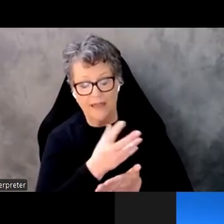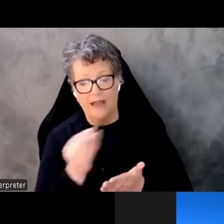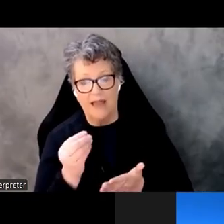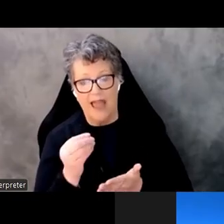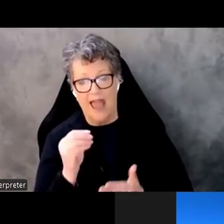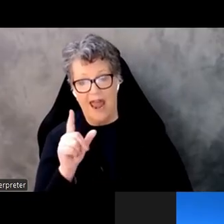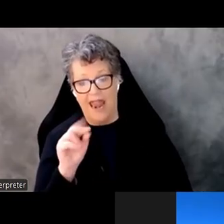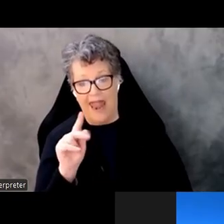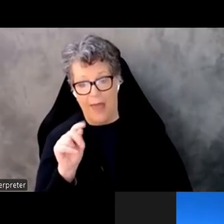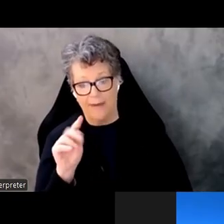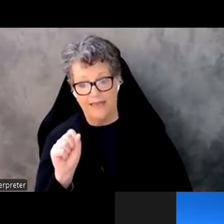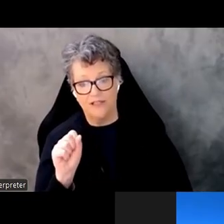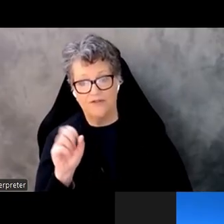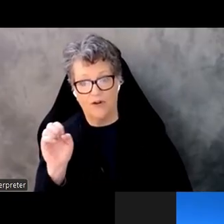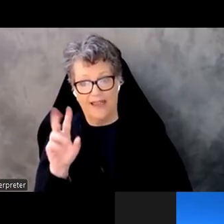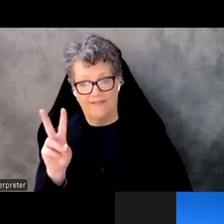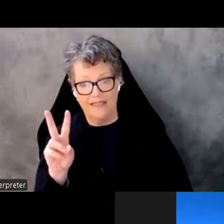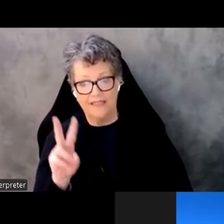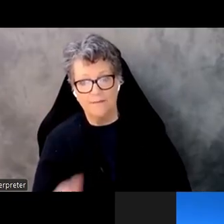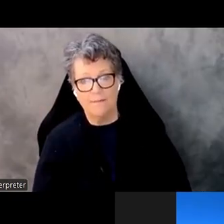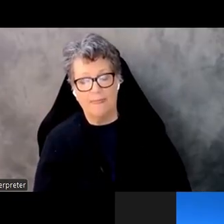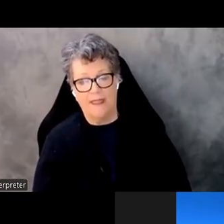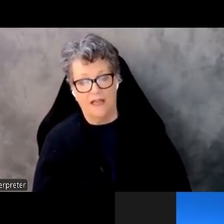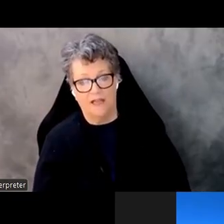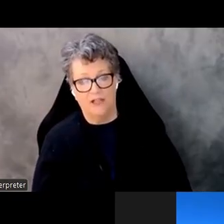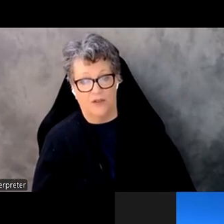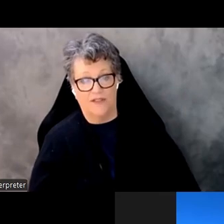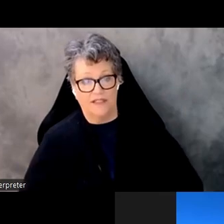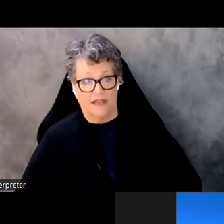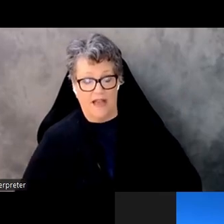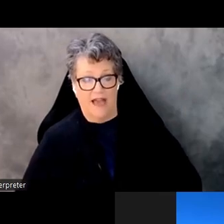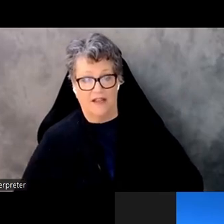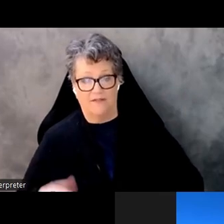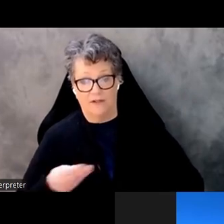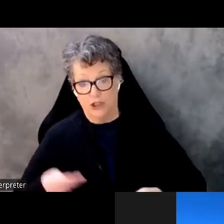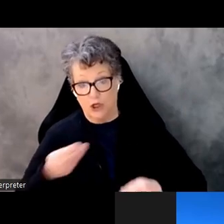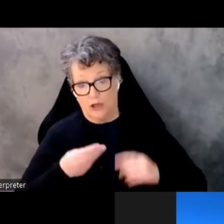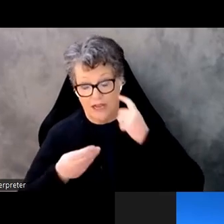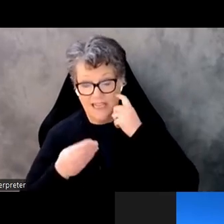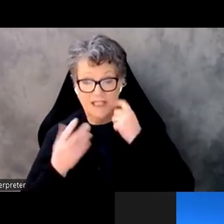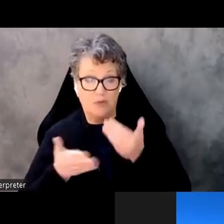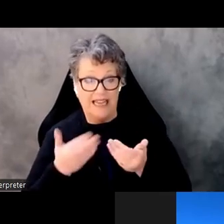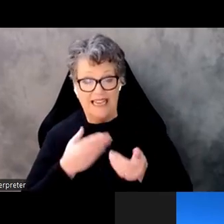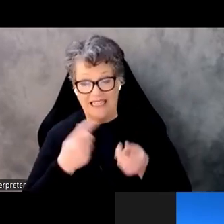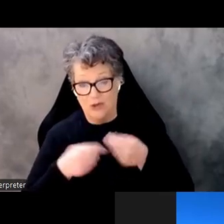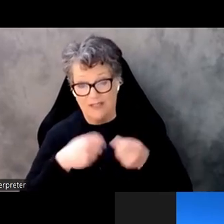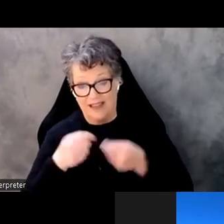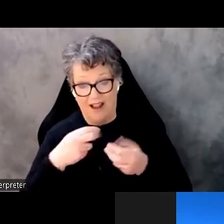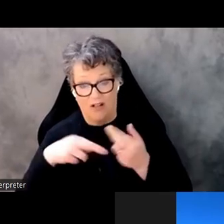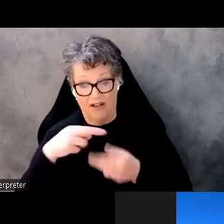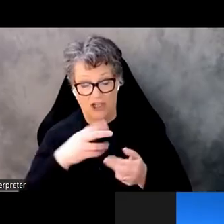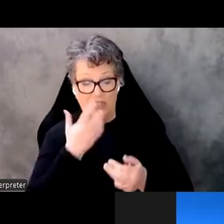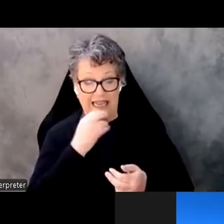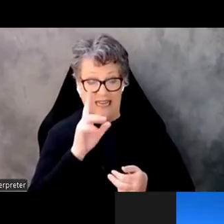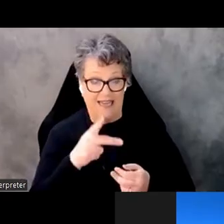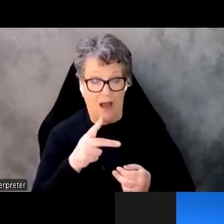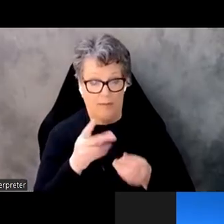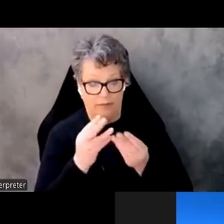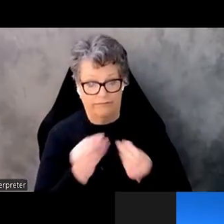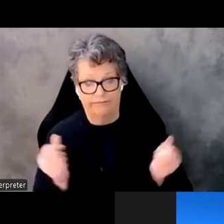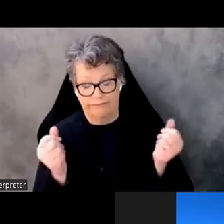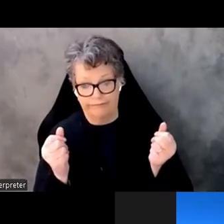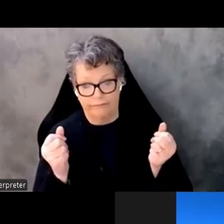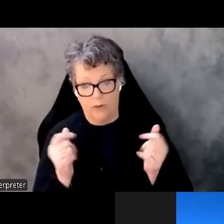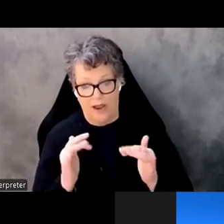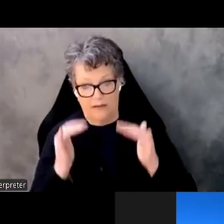for EVs. So if this could kind of circulate back, because it's pretty easy to recycle, you just heat it up and the dross comes to the top.